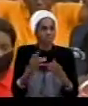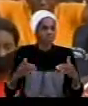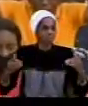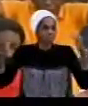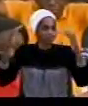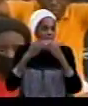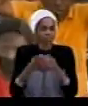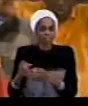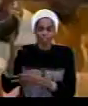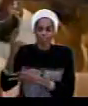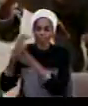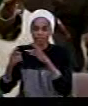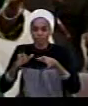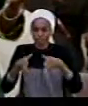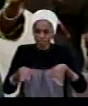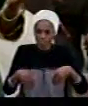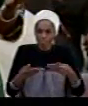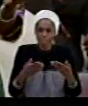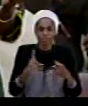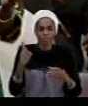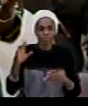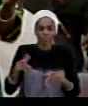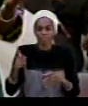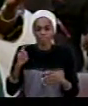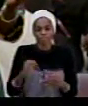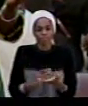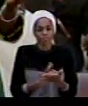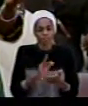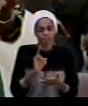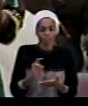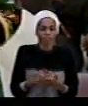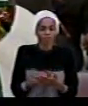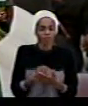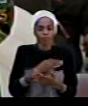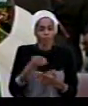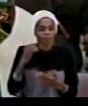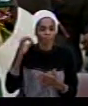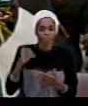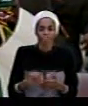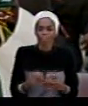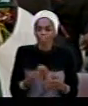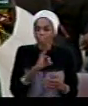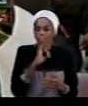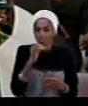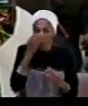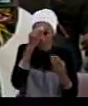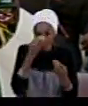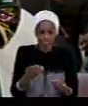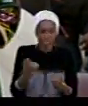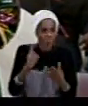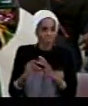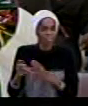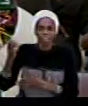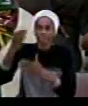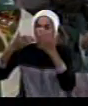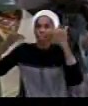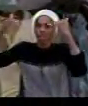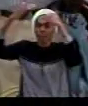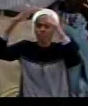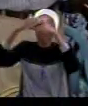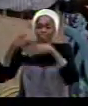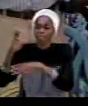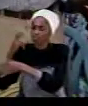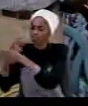all the glory. The Lord gave him the vision and is obedient to the heavenly vision. Let's thank God for the sandal that God has given to